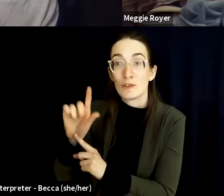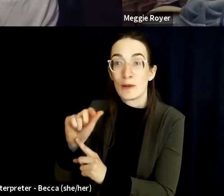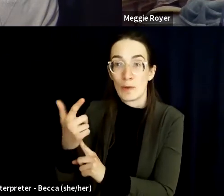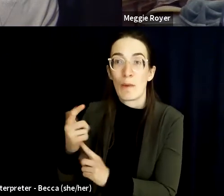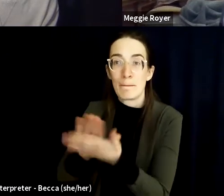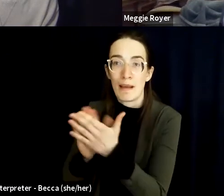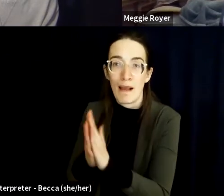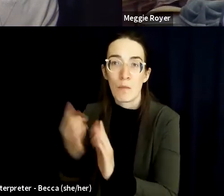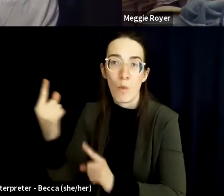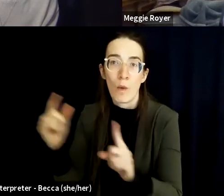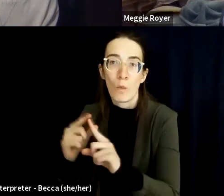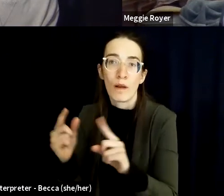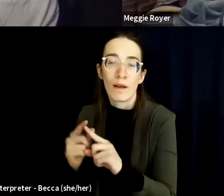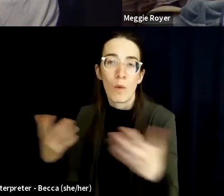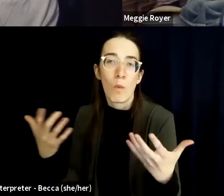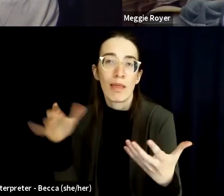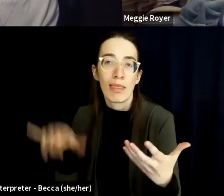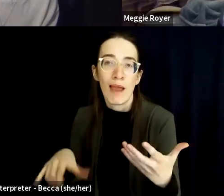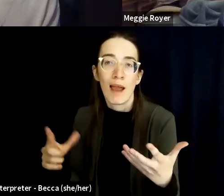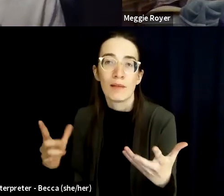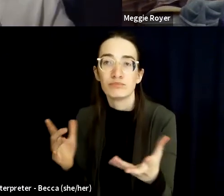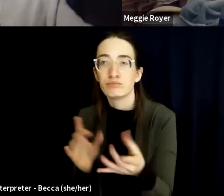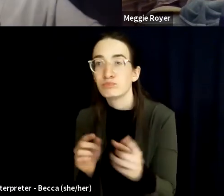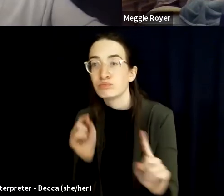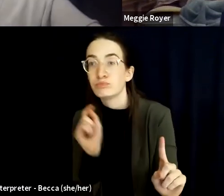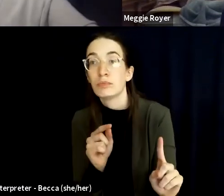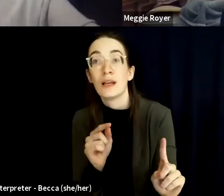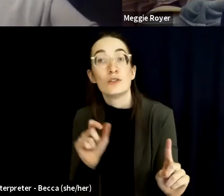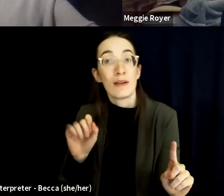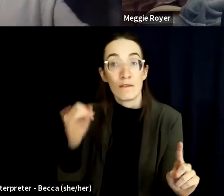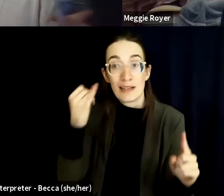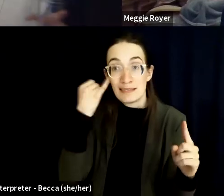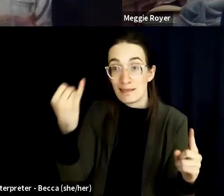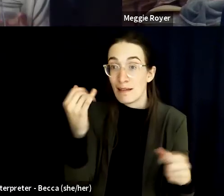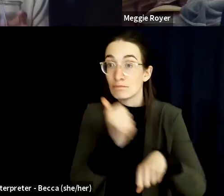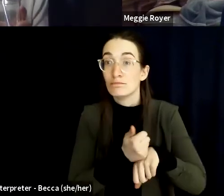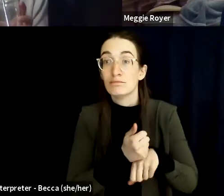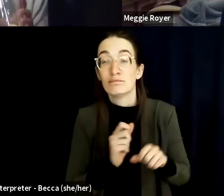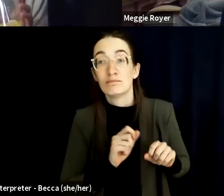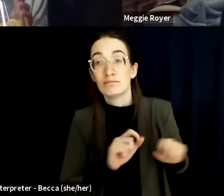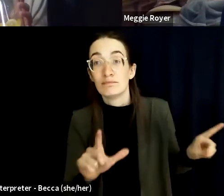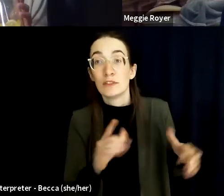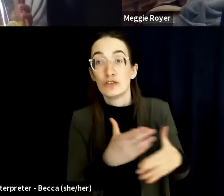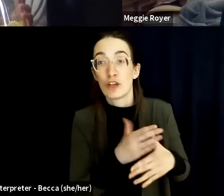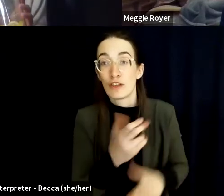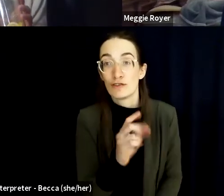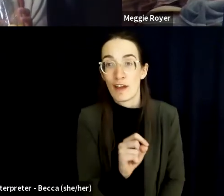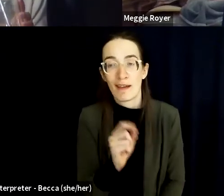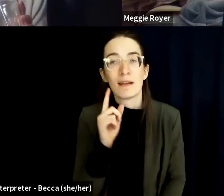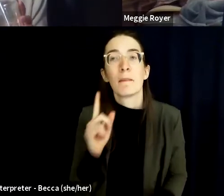would it be? So if you have an idea and you'd like to share in the chat, that would be great. And I'll type the question in the chat as